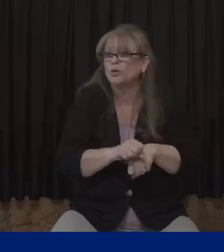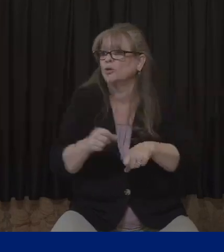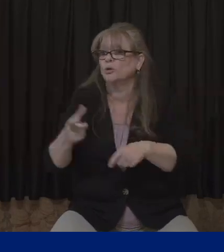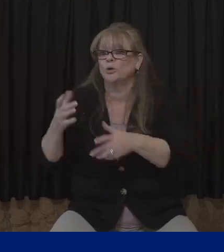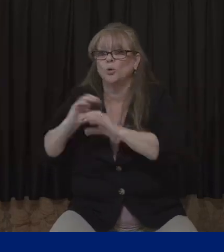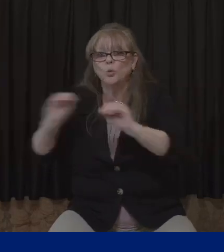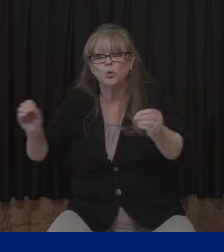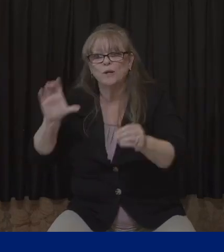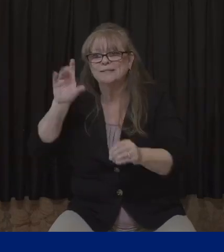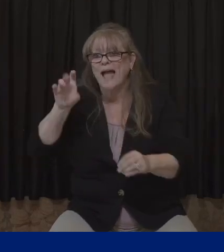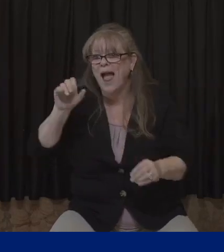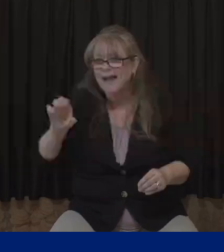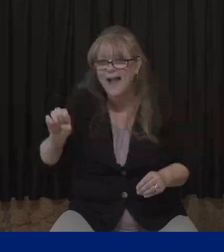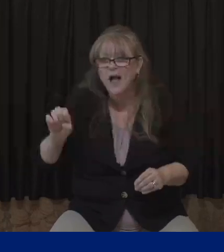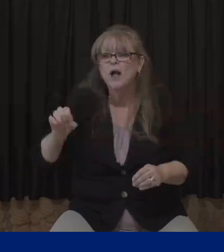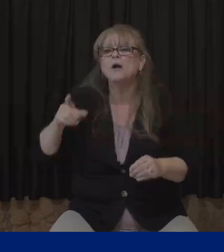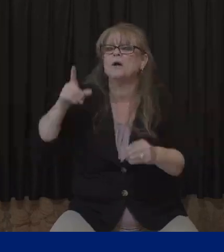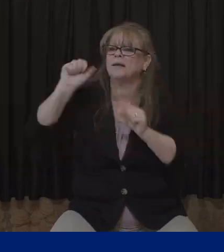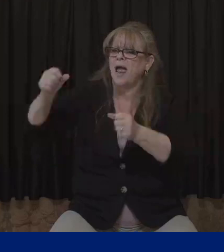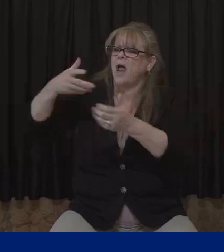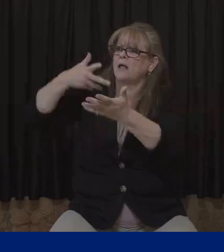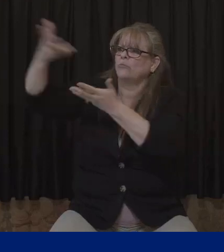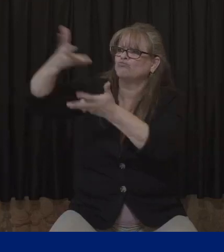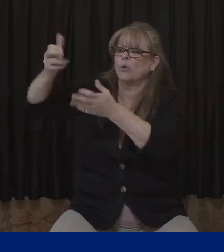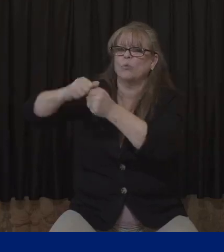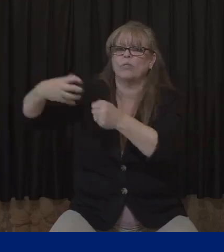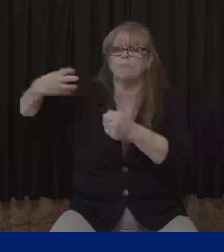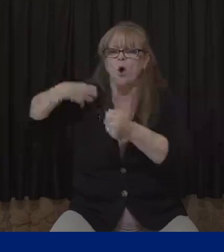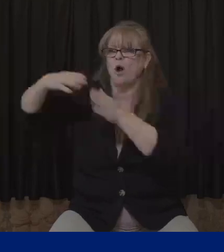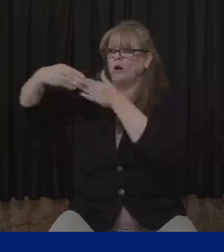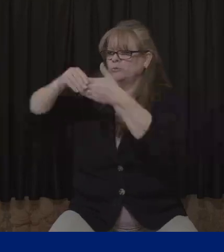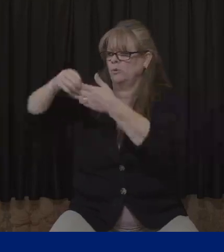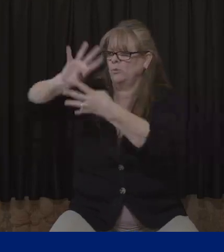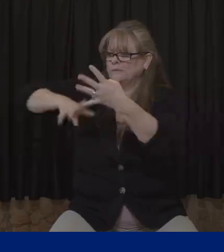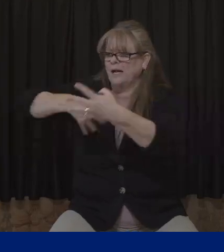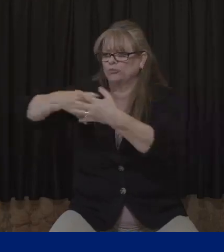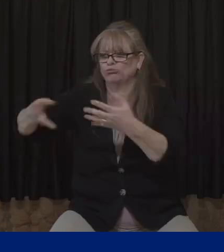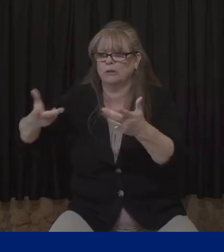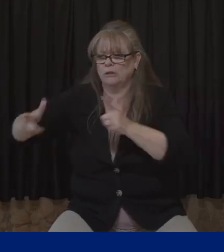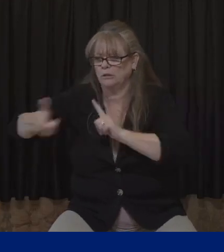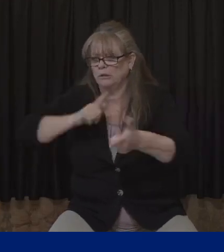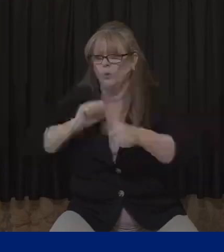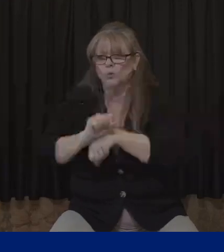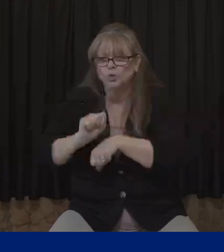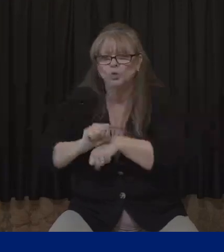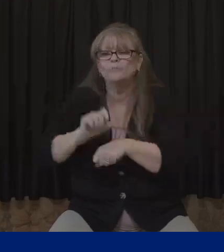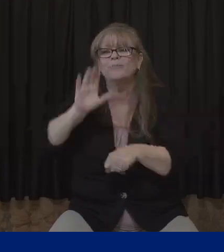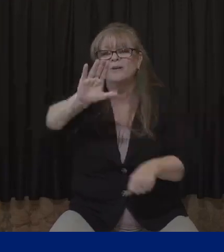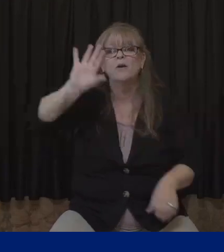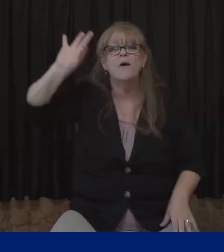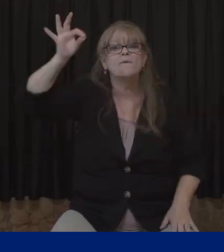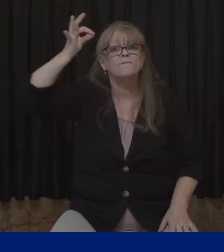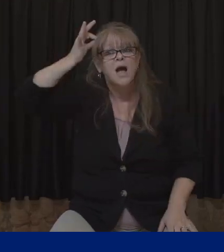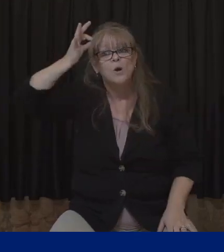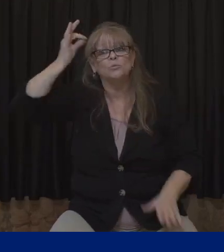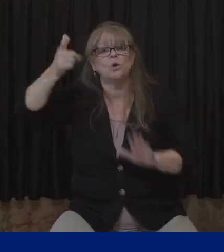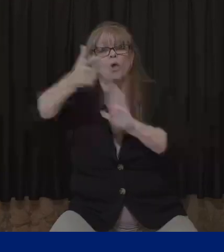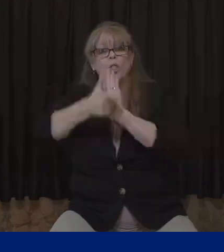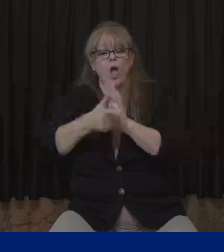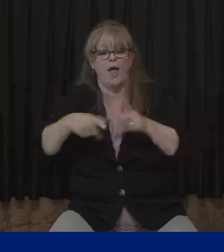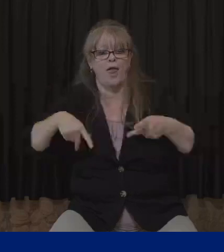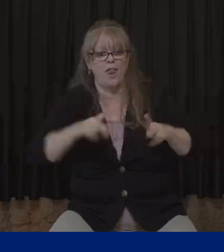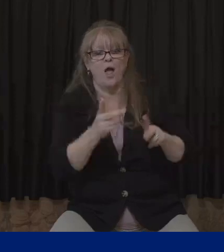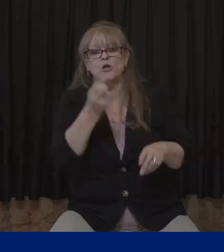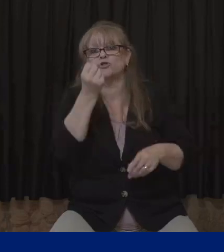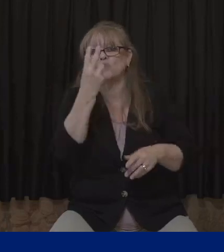scheduling. Federal law provides up to 12 weeks of paid sick leave at 2/3 the employer's regular rate of pay because of childcare